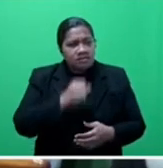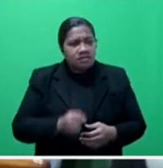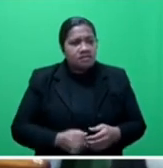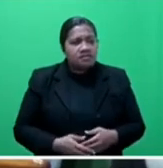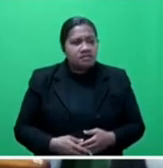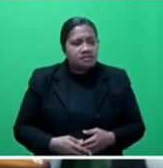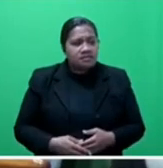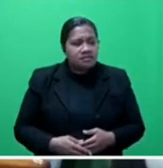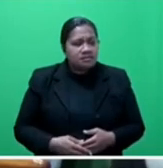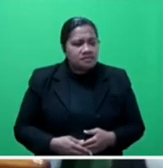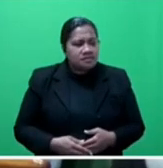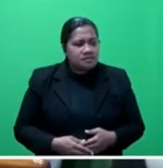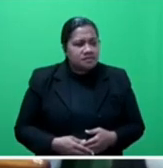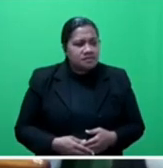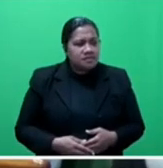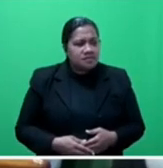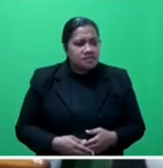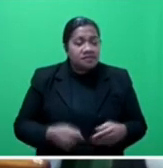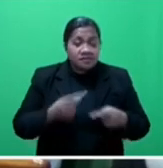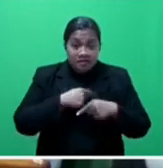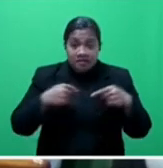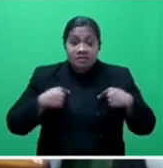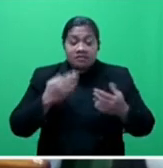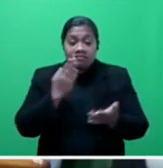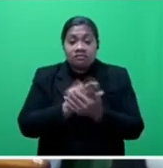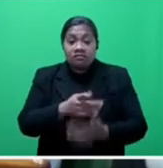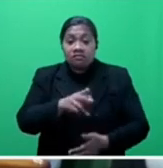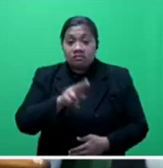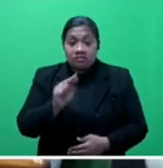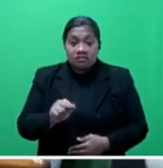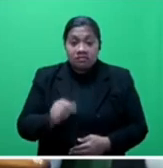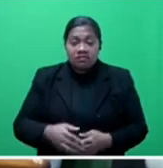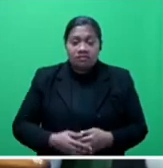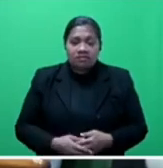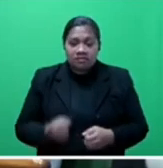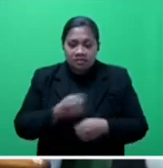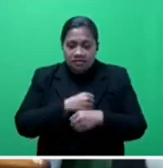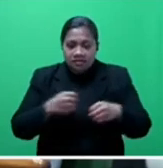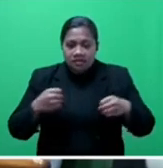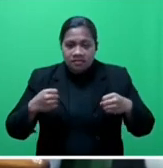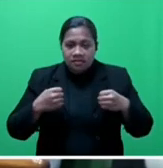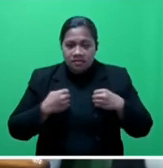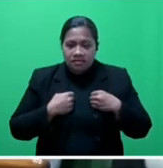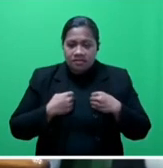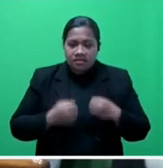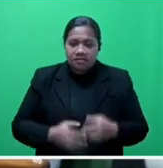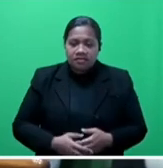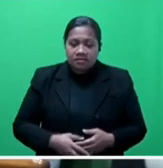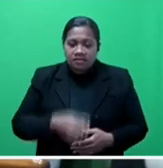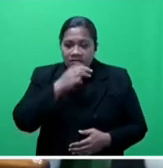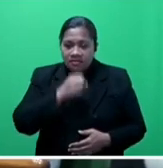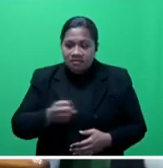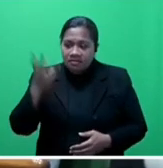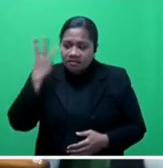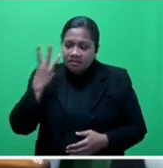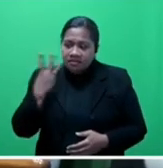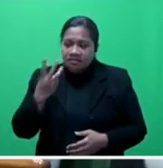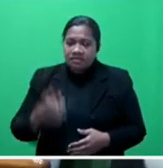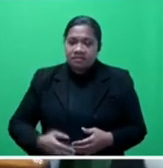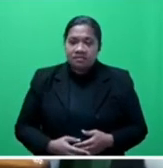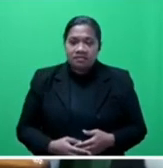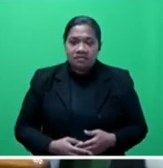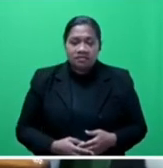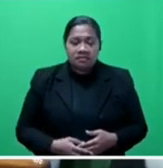deceitful scheming. We will be true to the needs of our fellow countrymen, men and women, and those who wish to invest in our